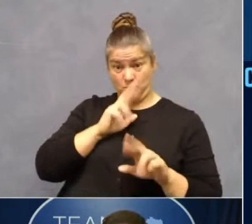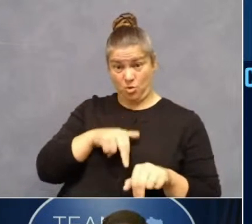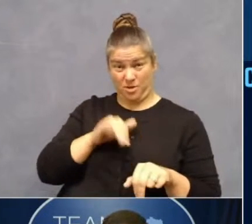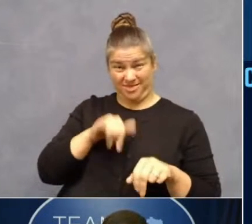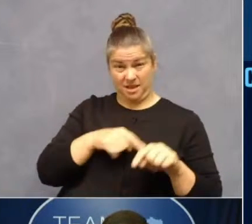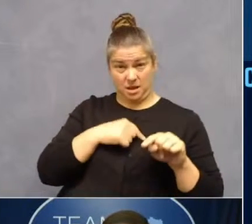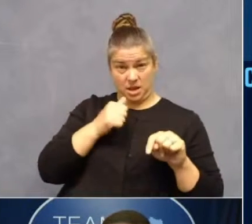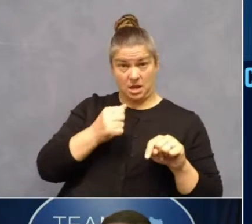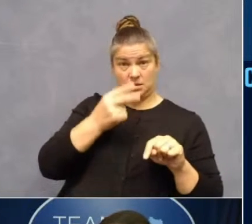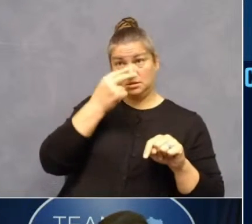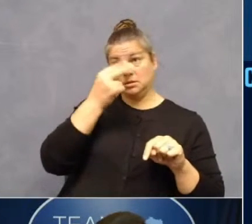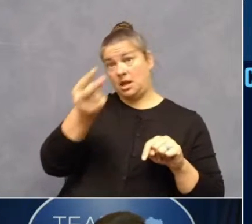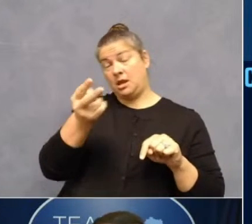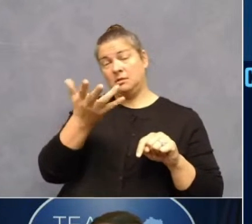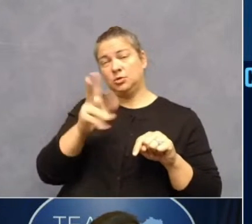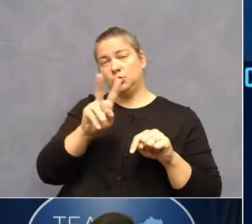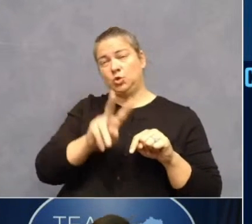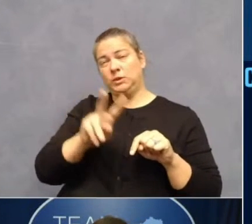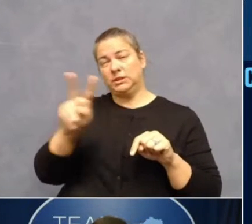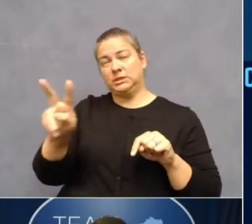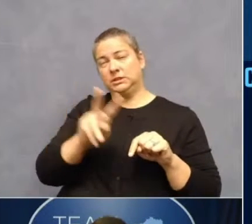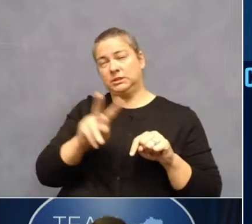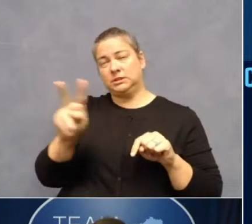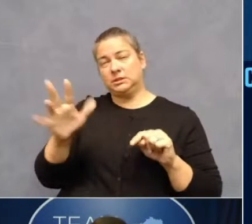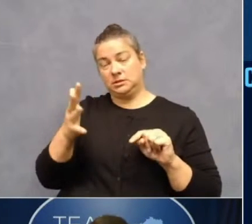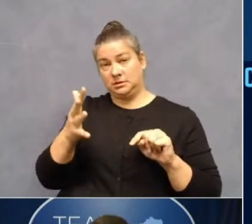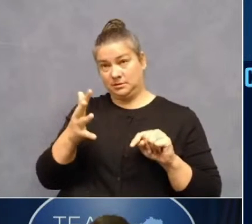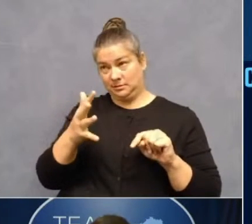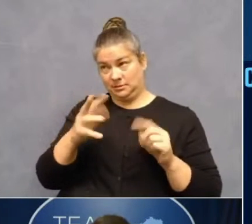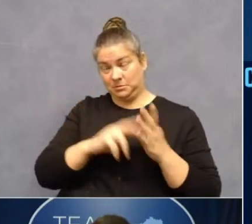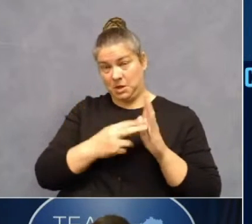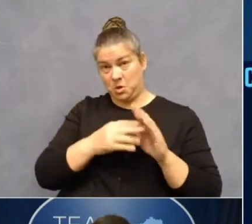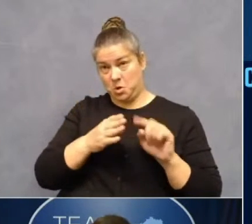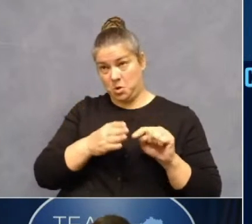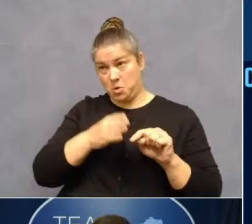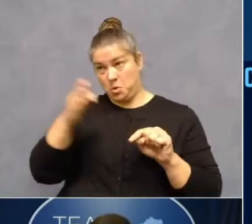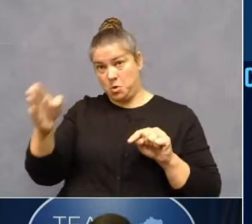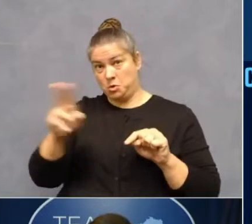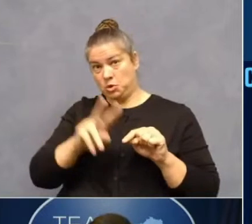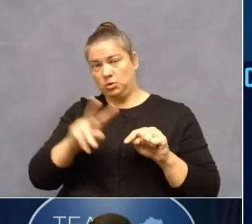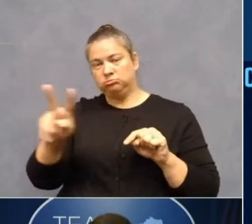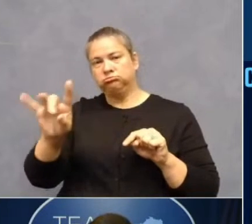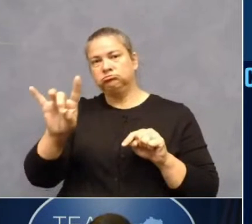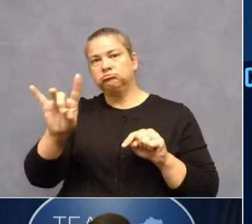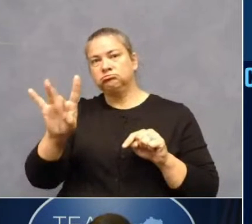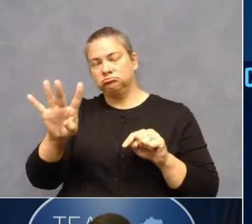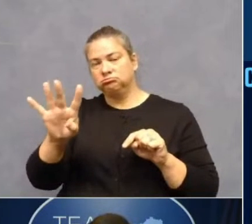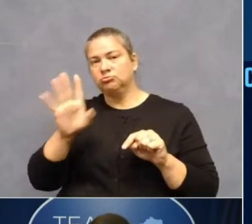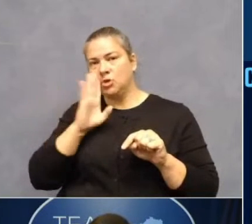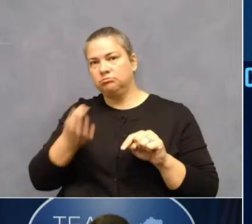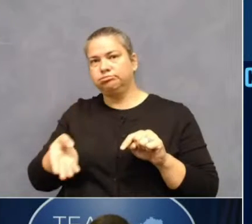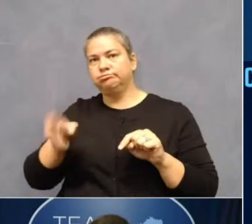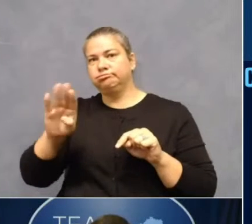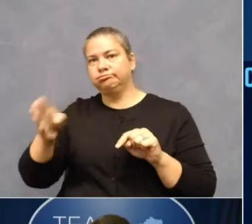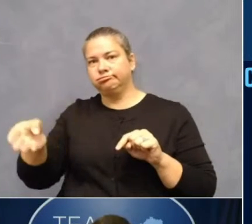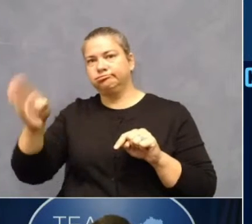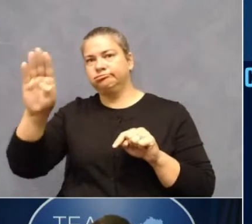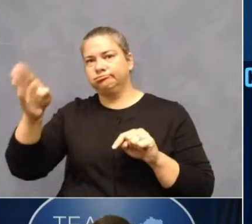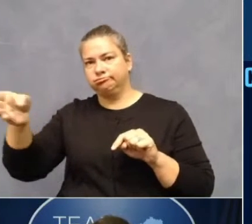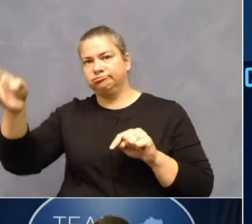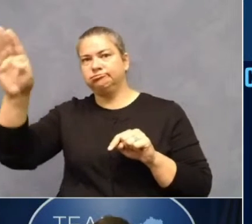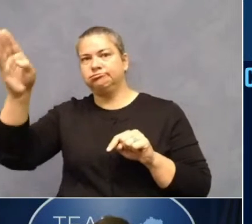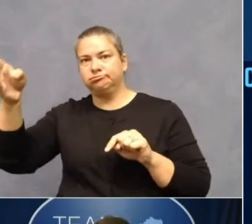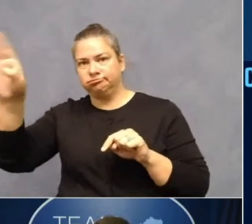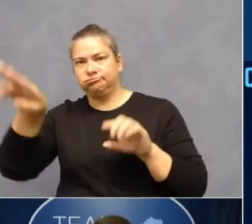overall cases. We should also begin to see in the next 2 weeks that additional escalation in inpatient beds in